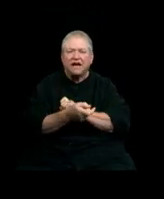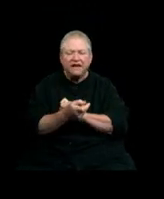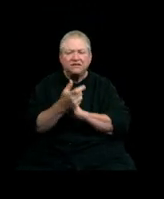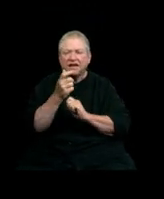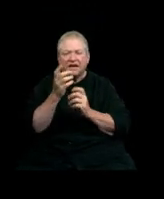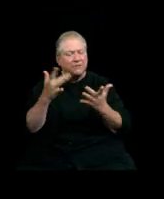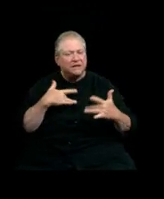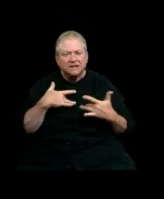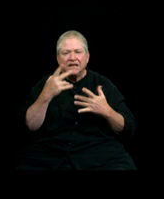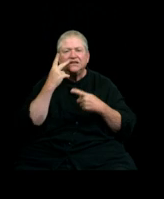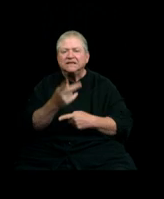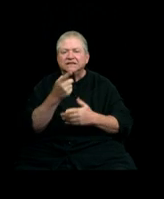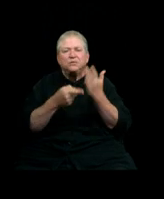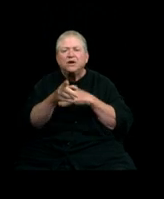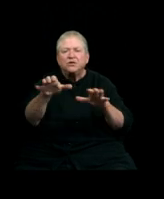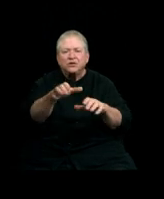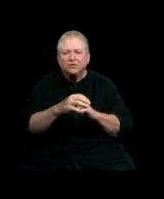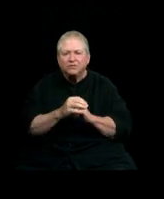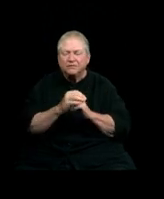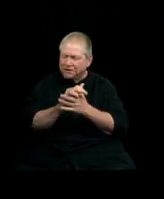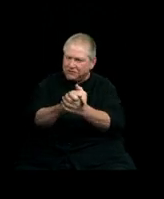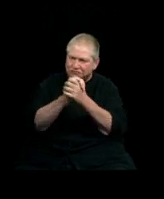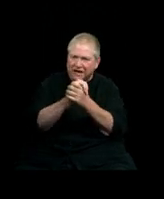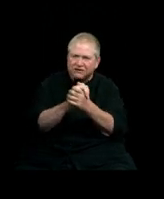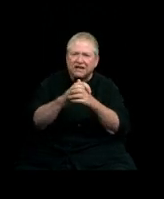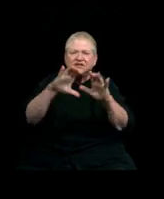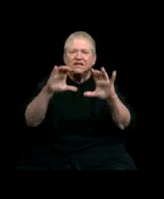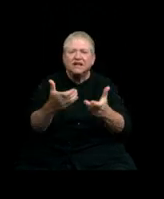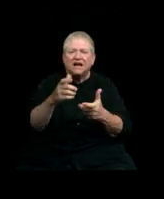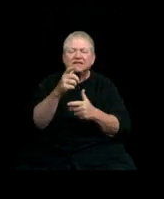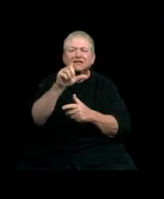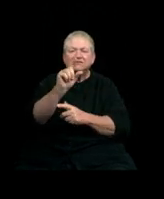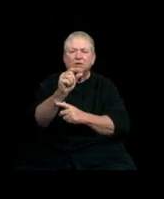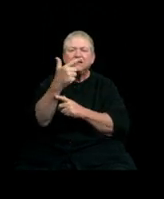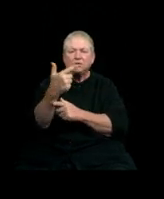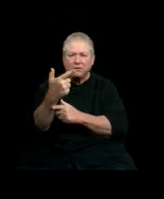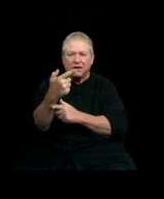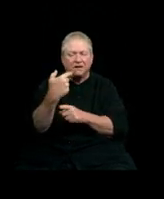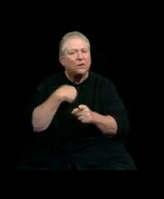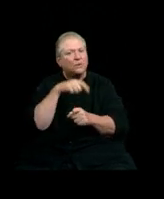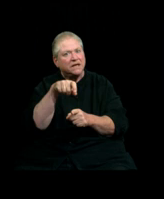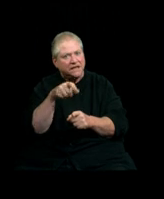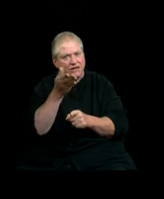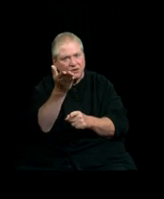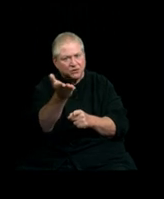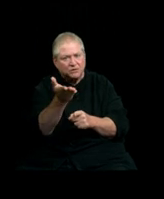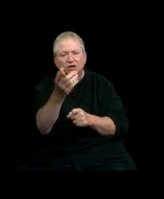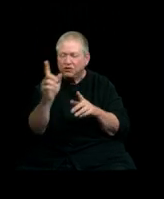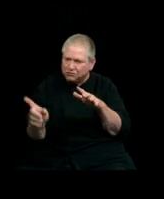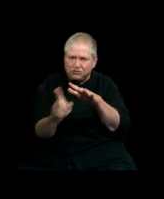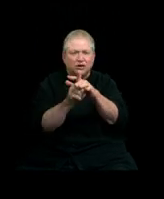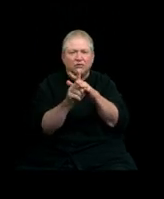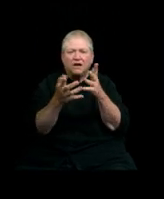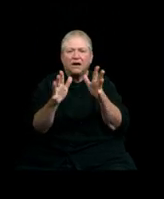it. So congratulations to the class of 2021. We need you. You showed up, and now